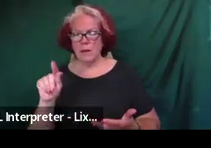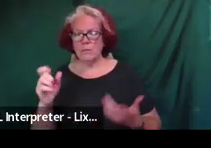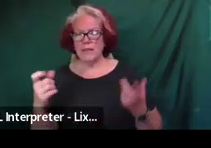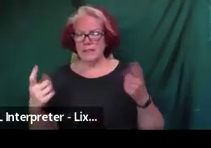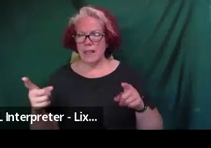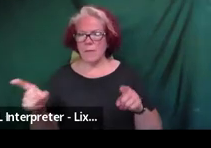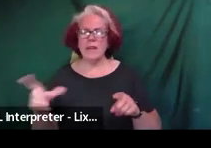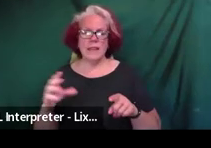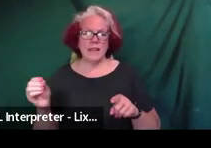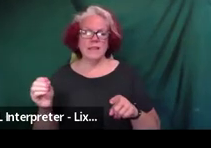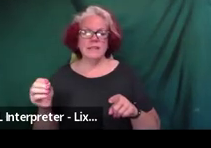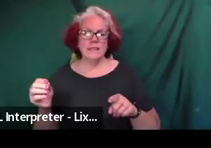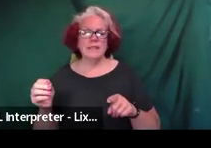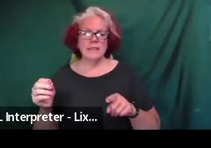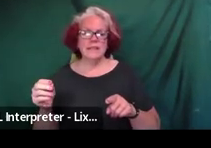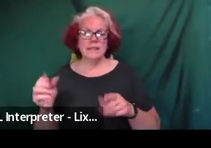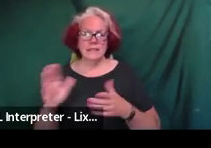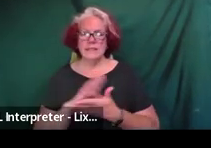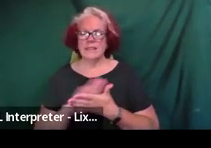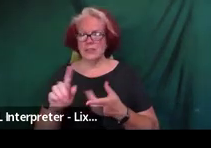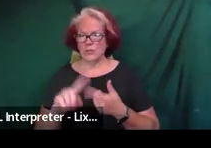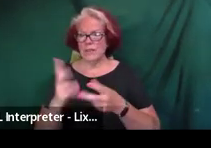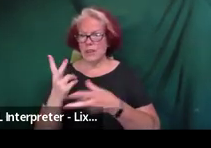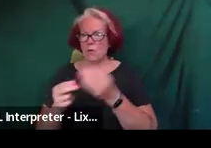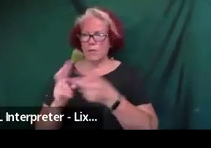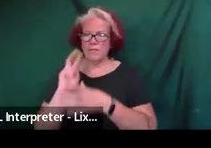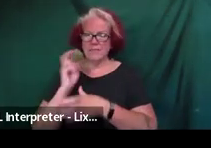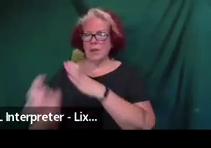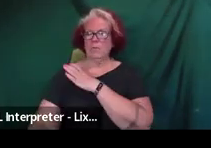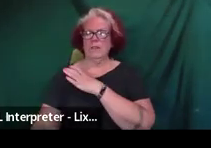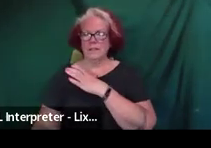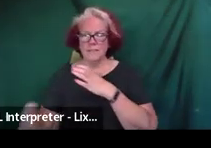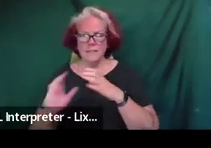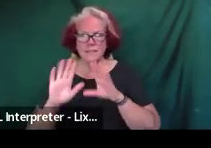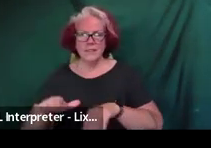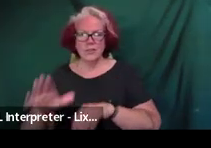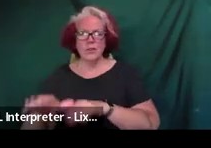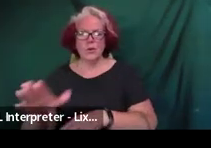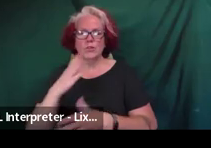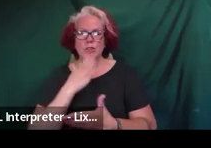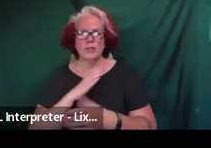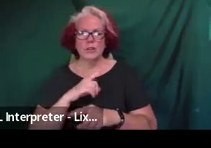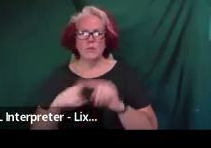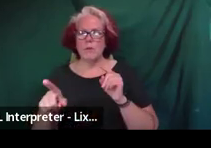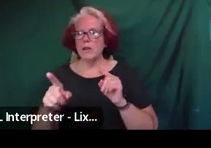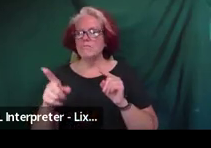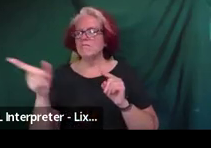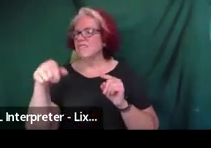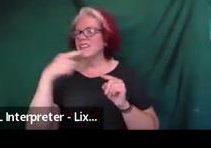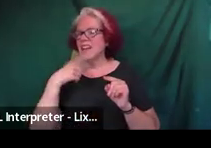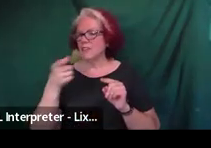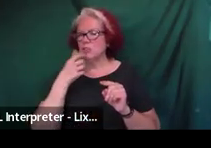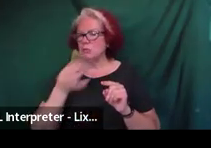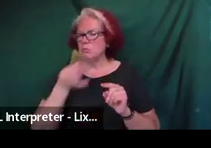and, jumped into the deep end of the ocean. But good thing we've been told you're a masterful swimmer. Oh.